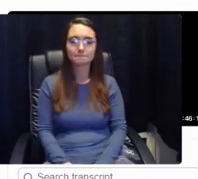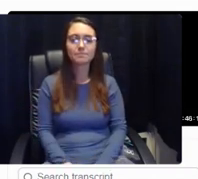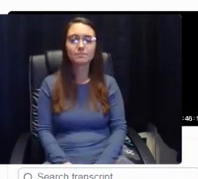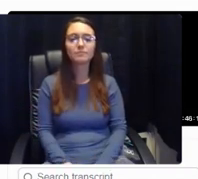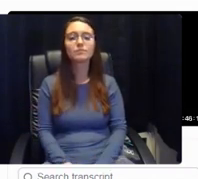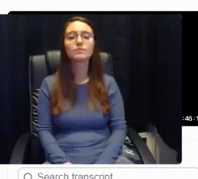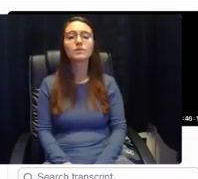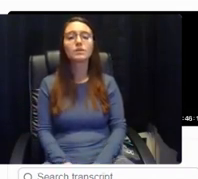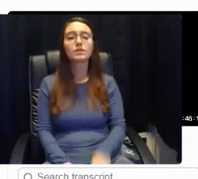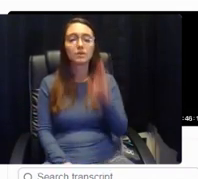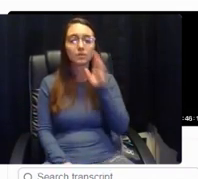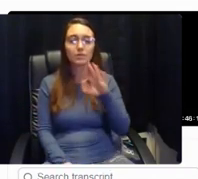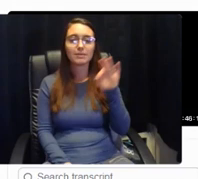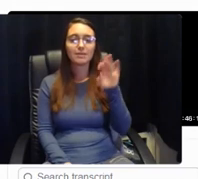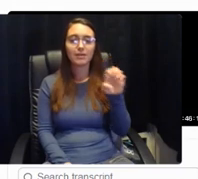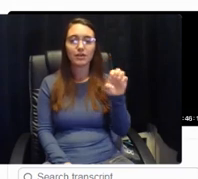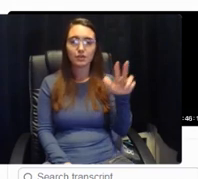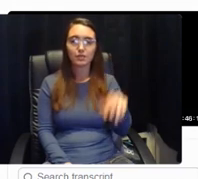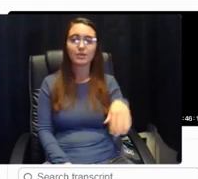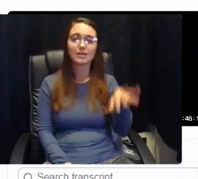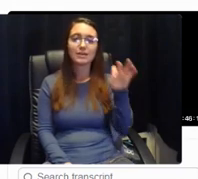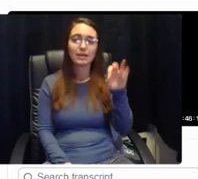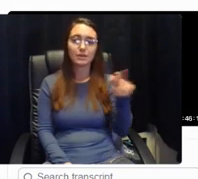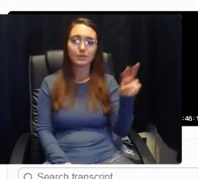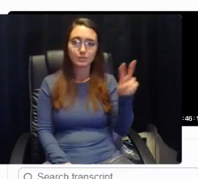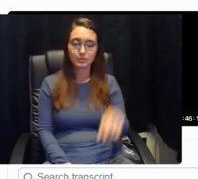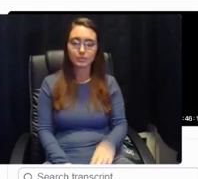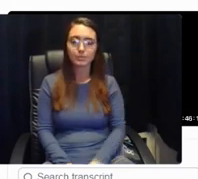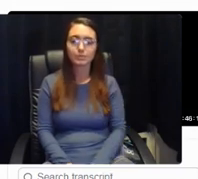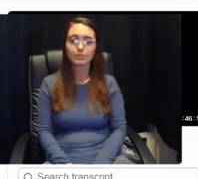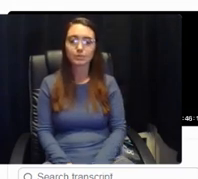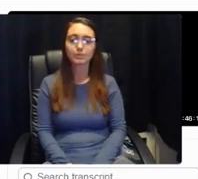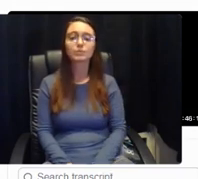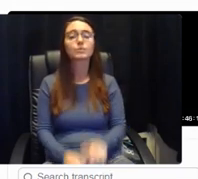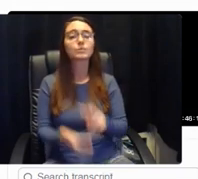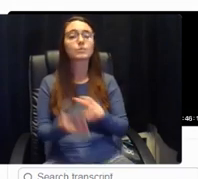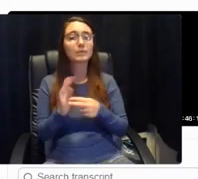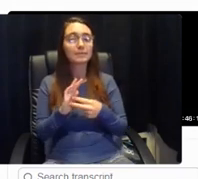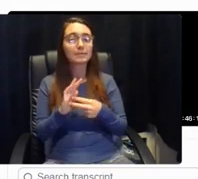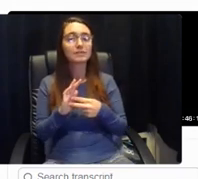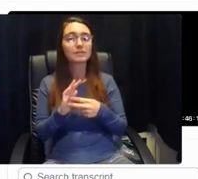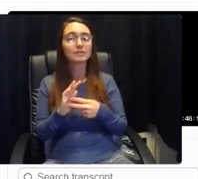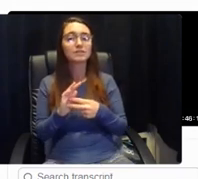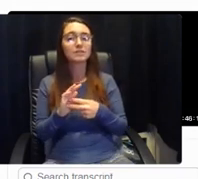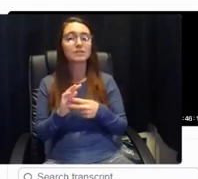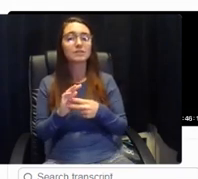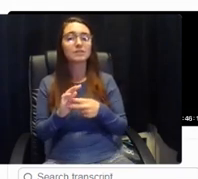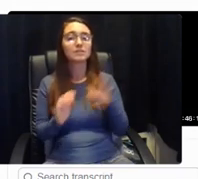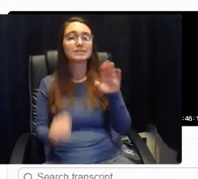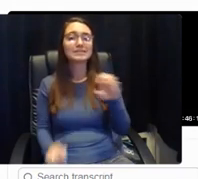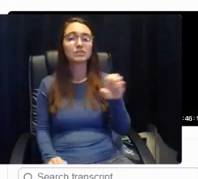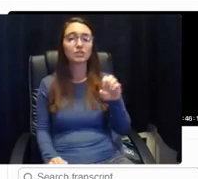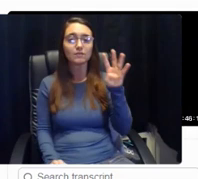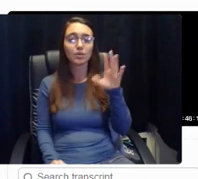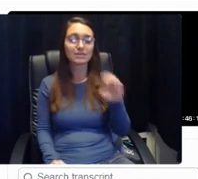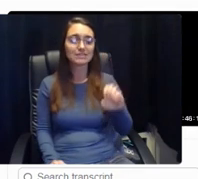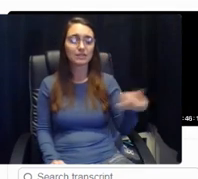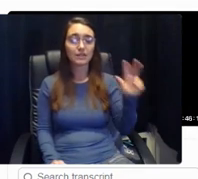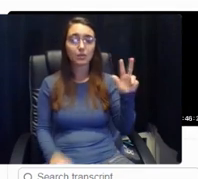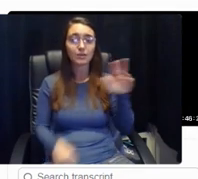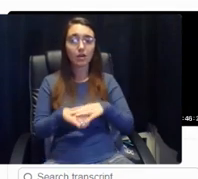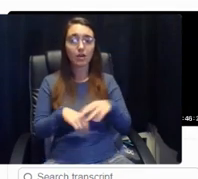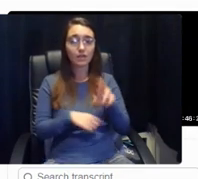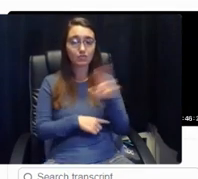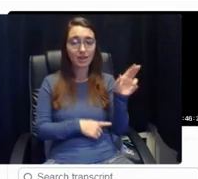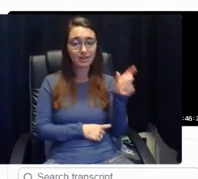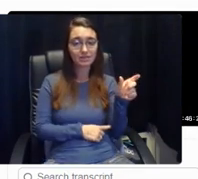iron 3 and iron 2, right? So likewise, cerium 4 and cerium 3 on the right-hand